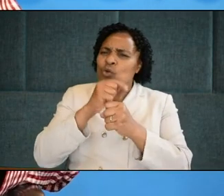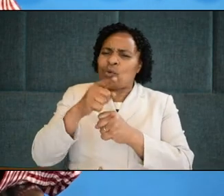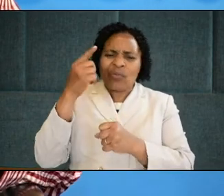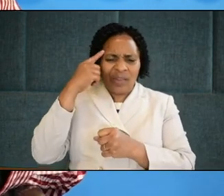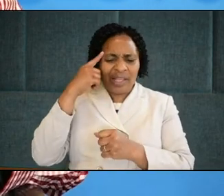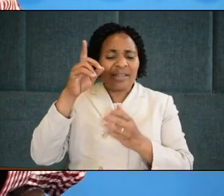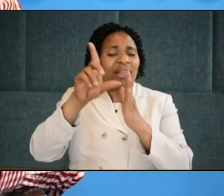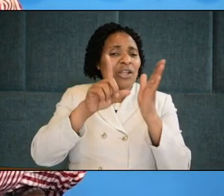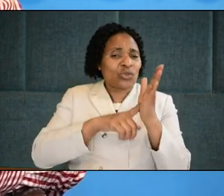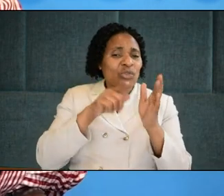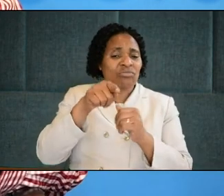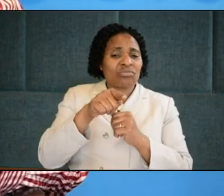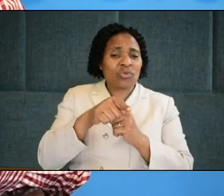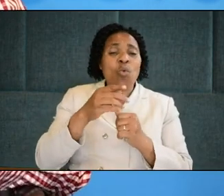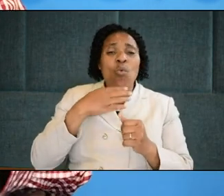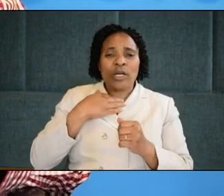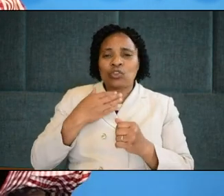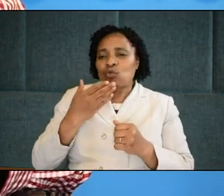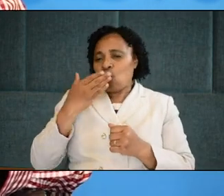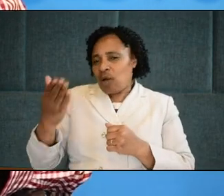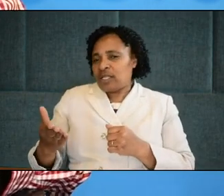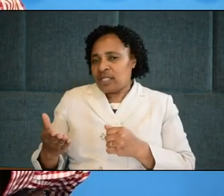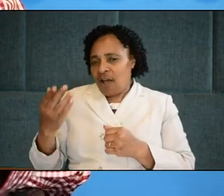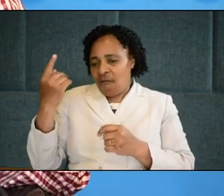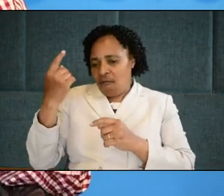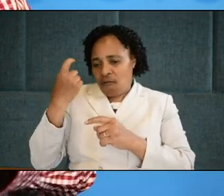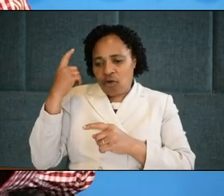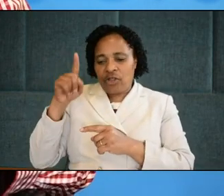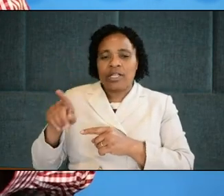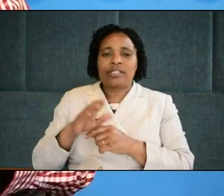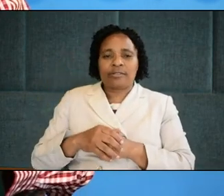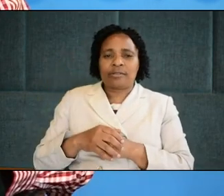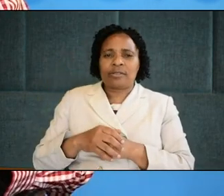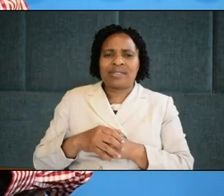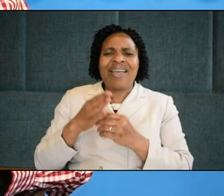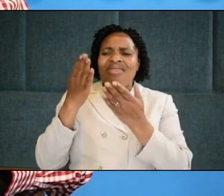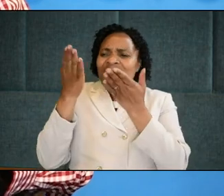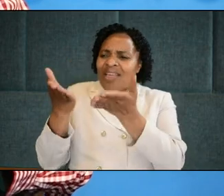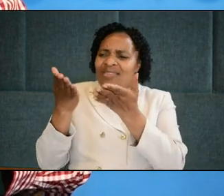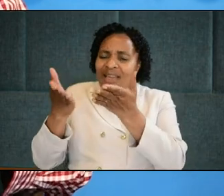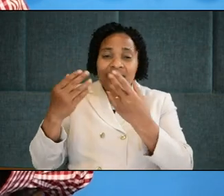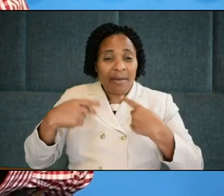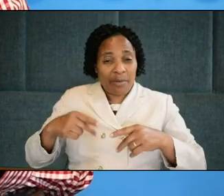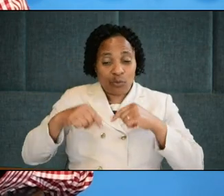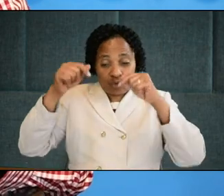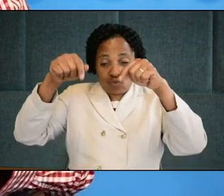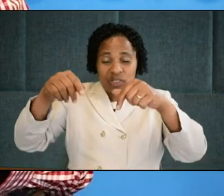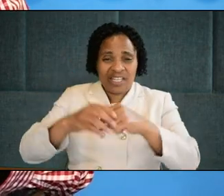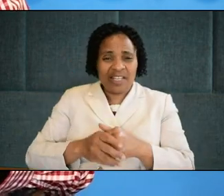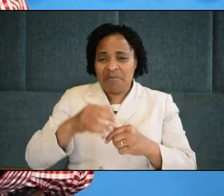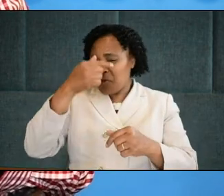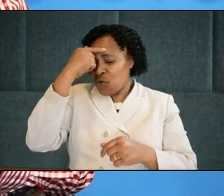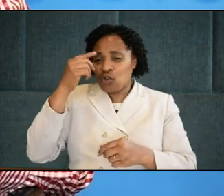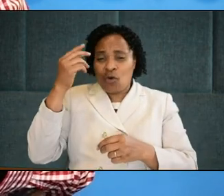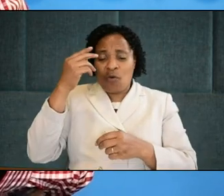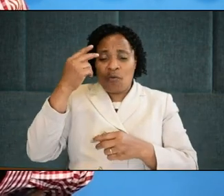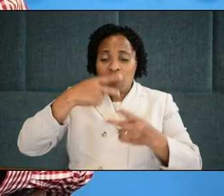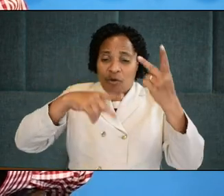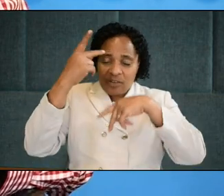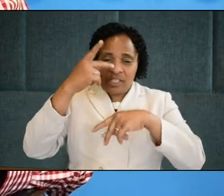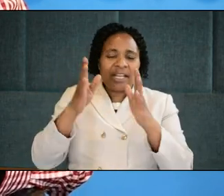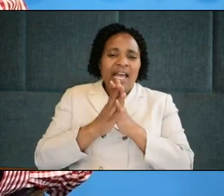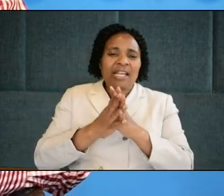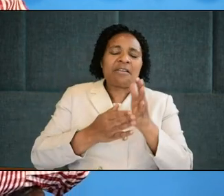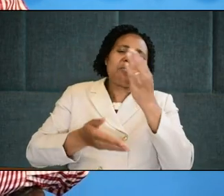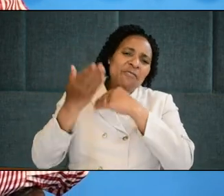lesson that I'd like us to answer related to this. Are there some people today who, because of their profession or previous